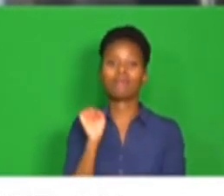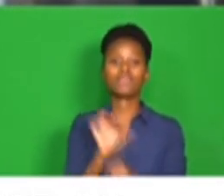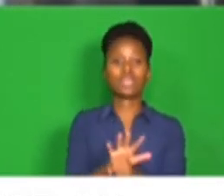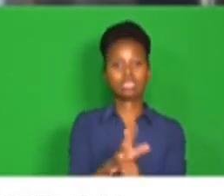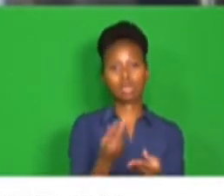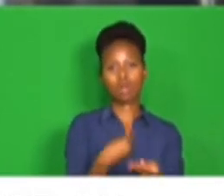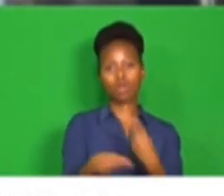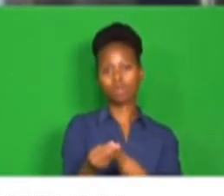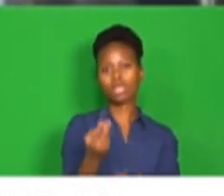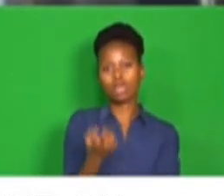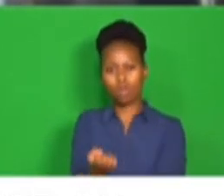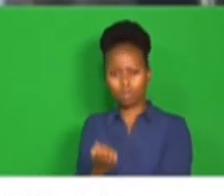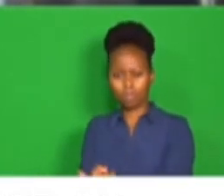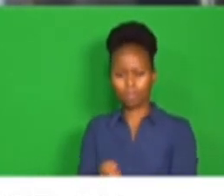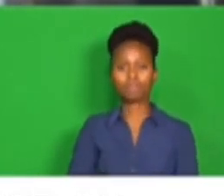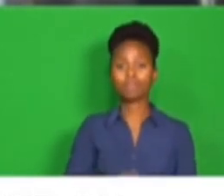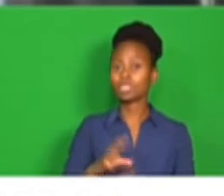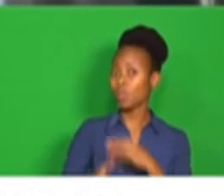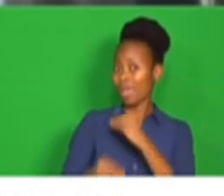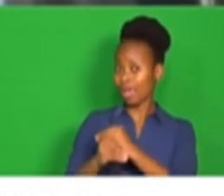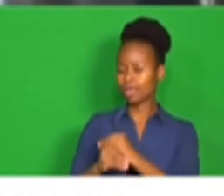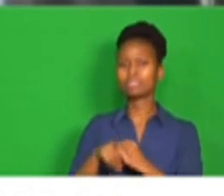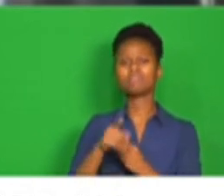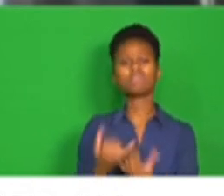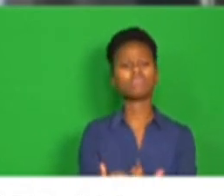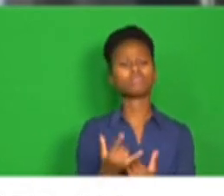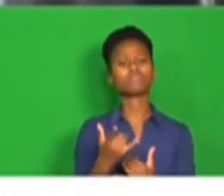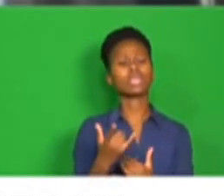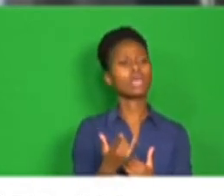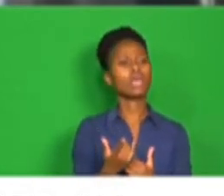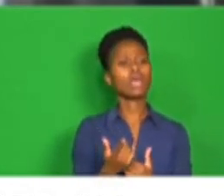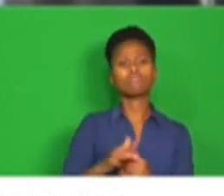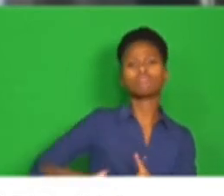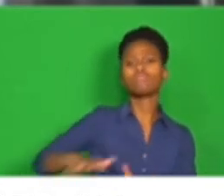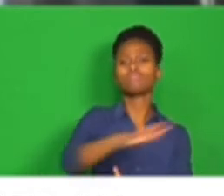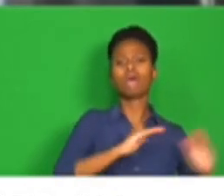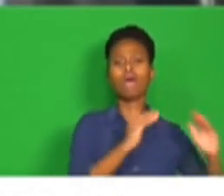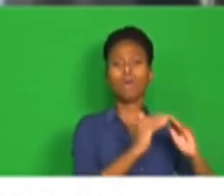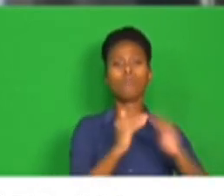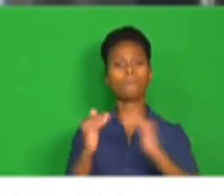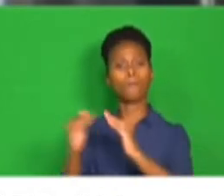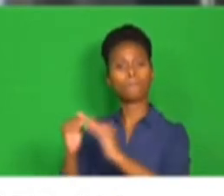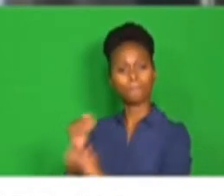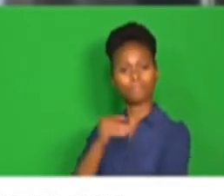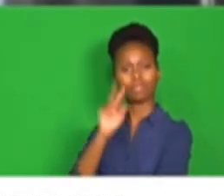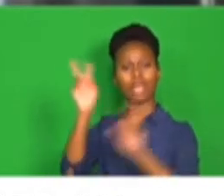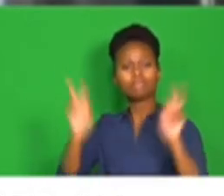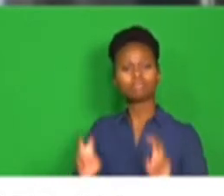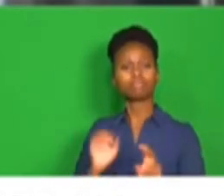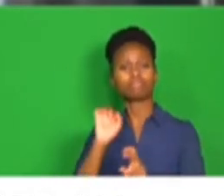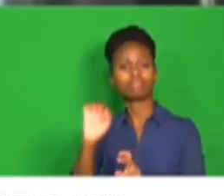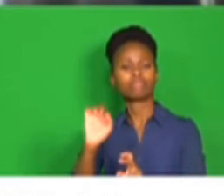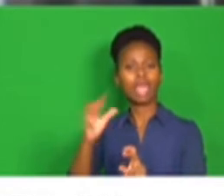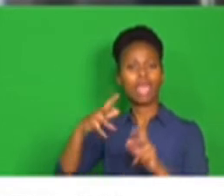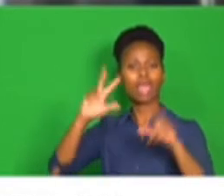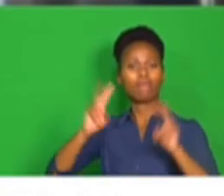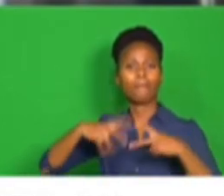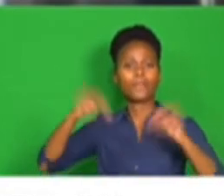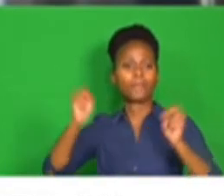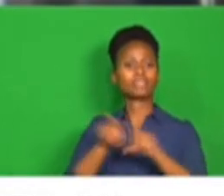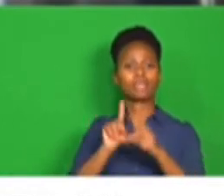addition, constraints to the domestic supply of energy, weak investment, and uncertainty about